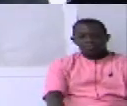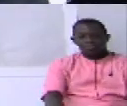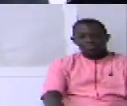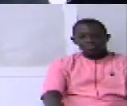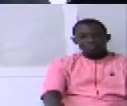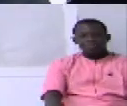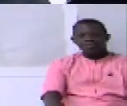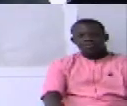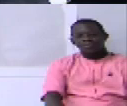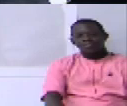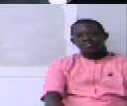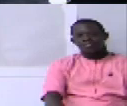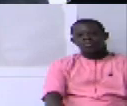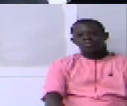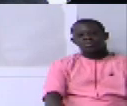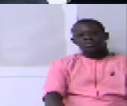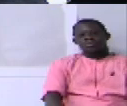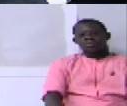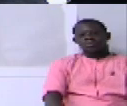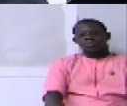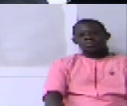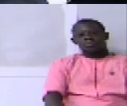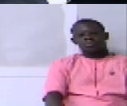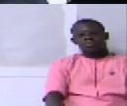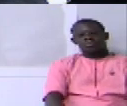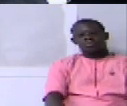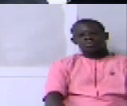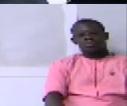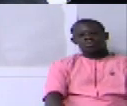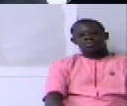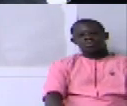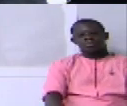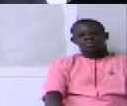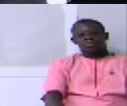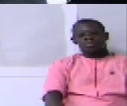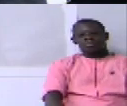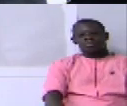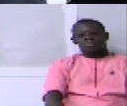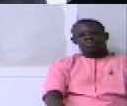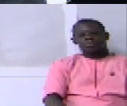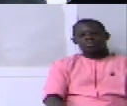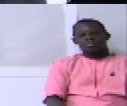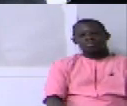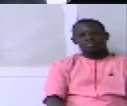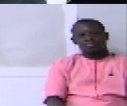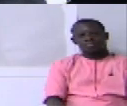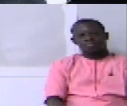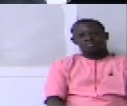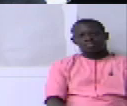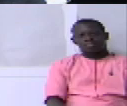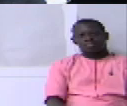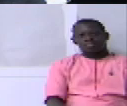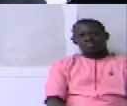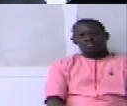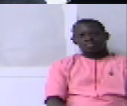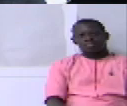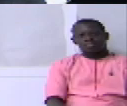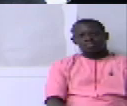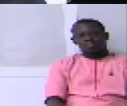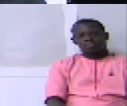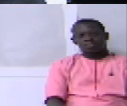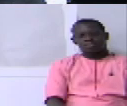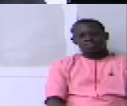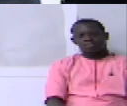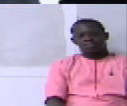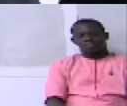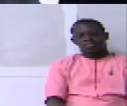Oto chairman ko Mr. Tamba inumbara. Wairi council yina foko ya kumandi na nyine kama. Tumirolu menu fota atema.